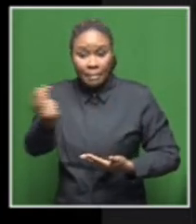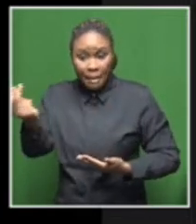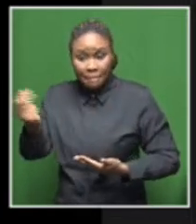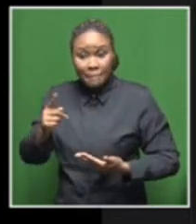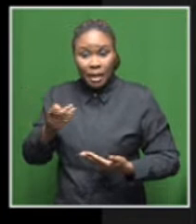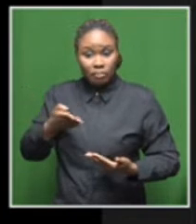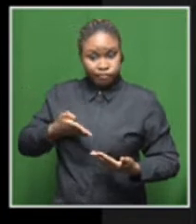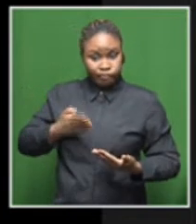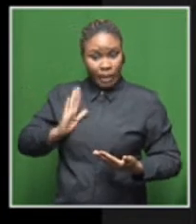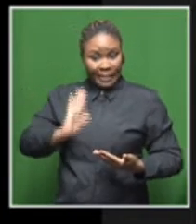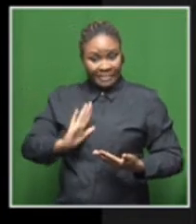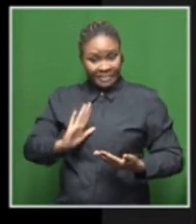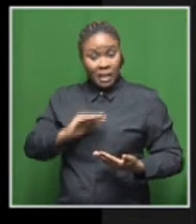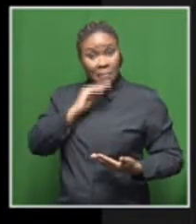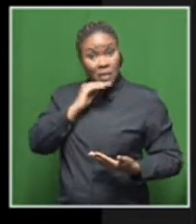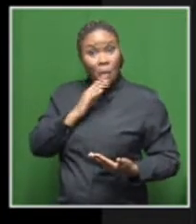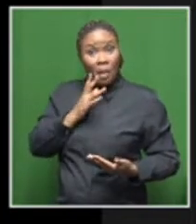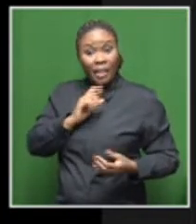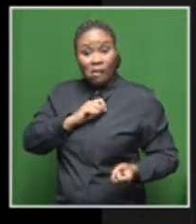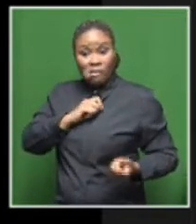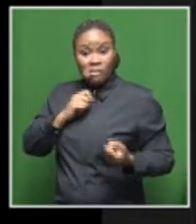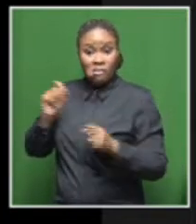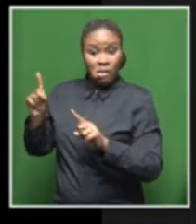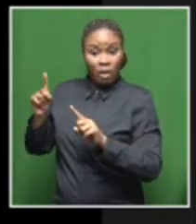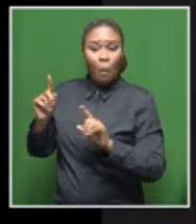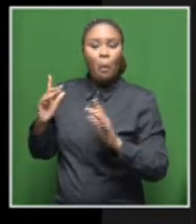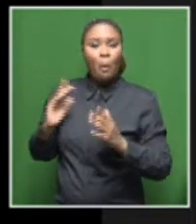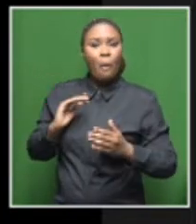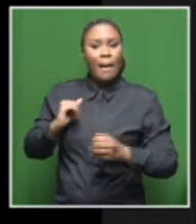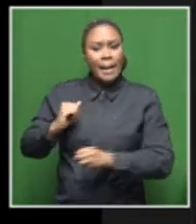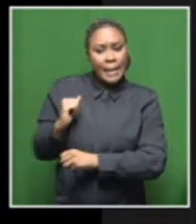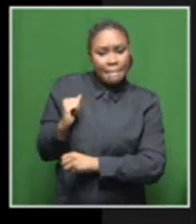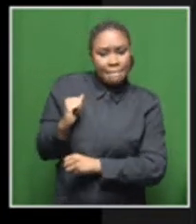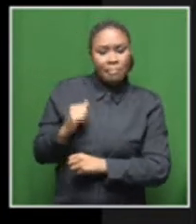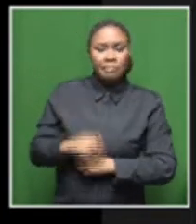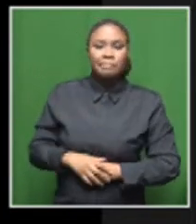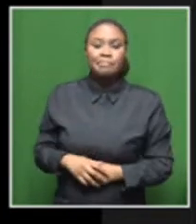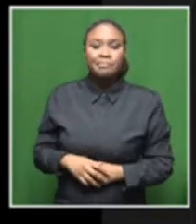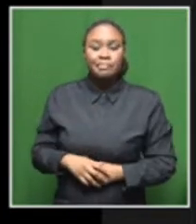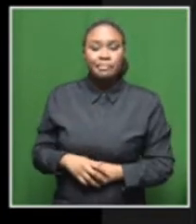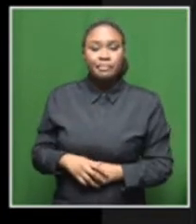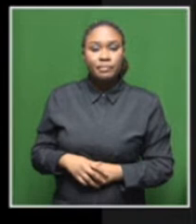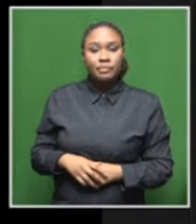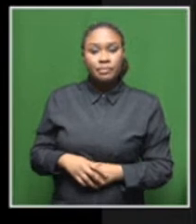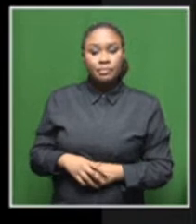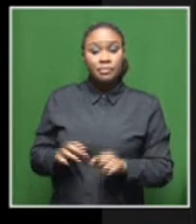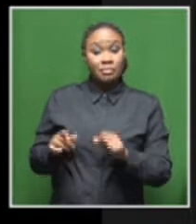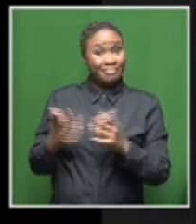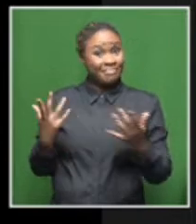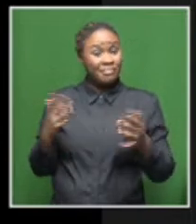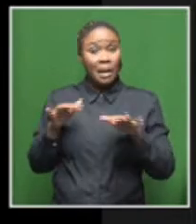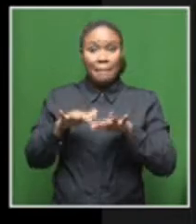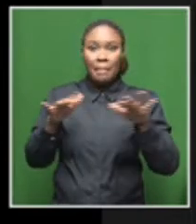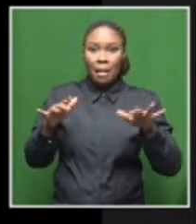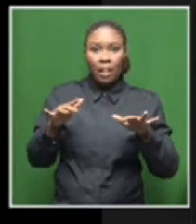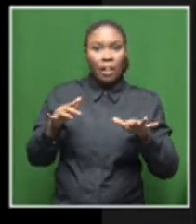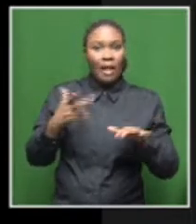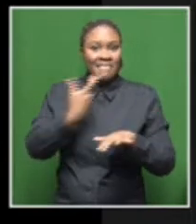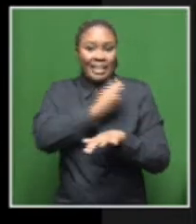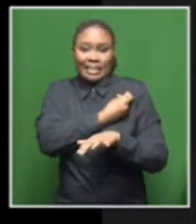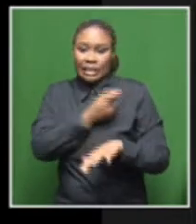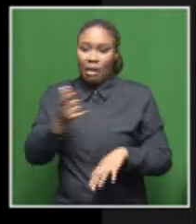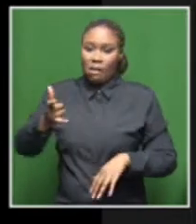will our population access the whole virus vaccine? Perhaps some hesitant people will trust